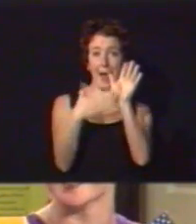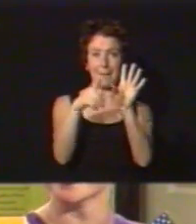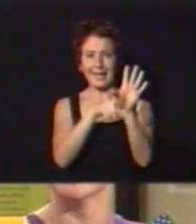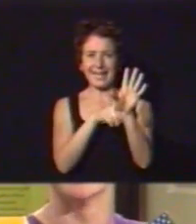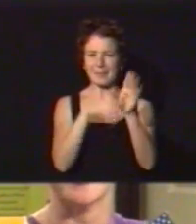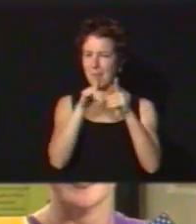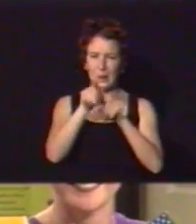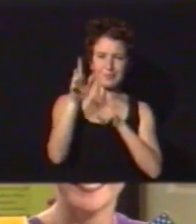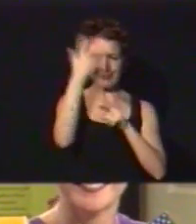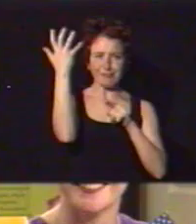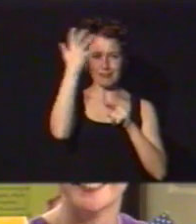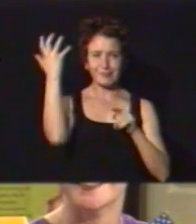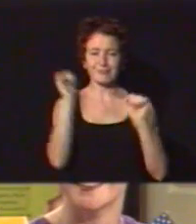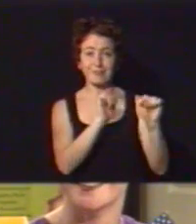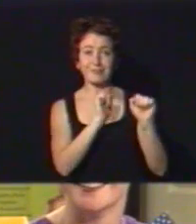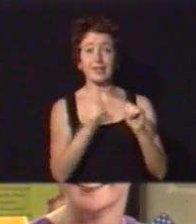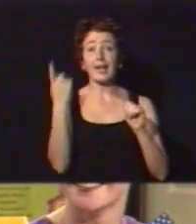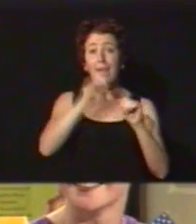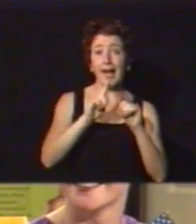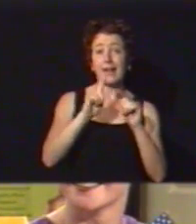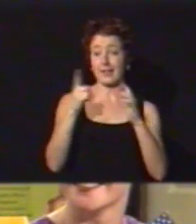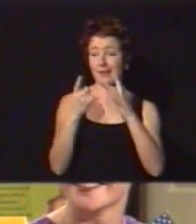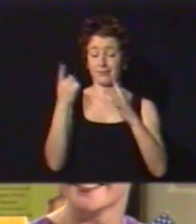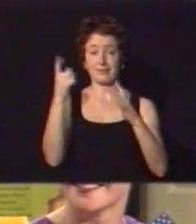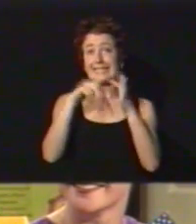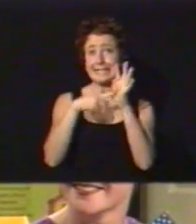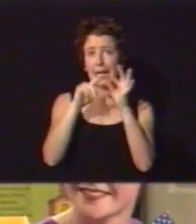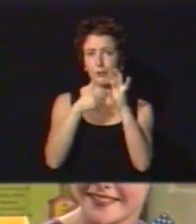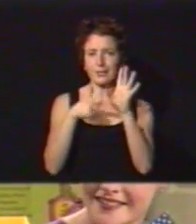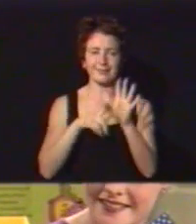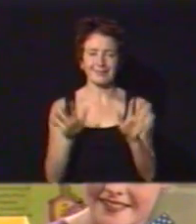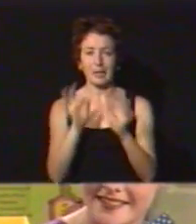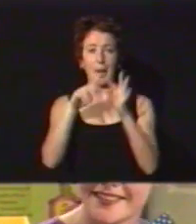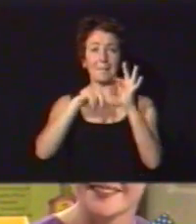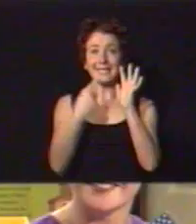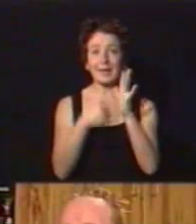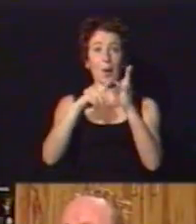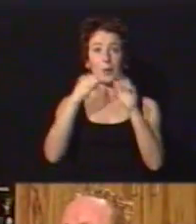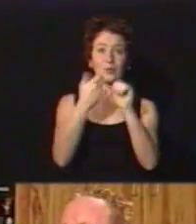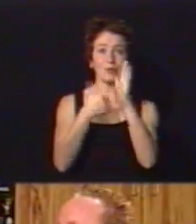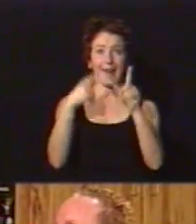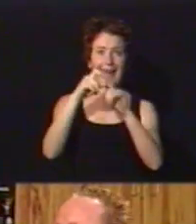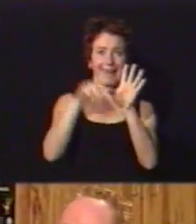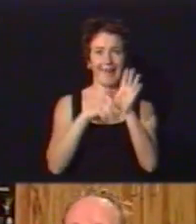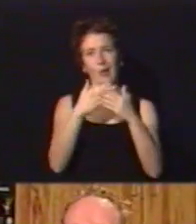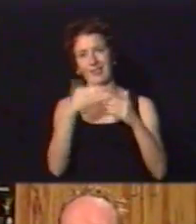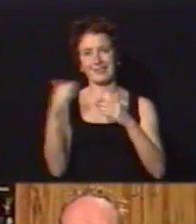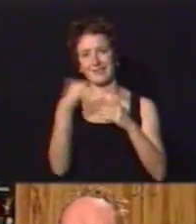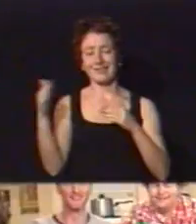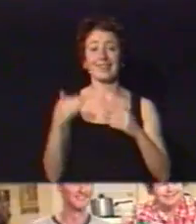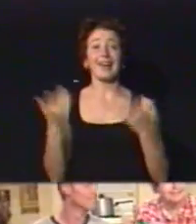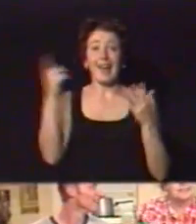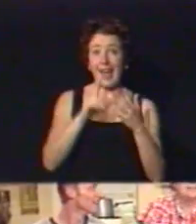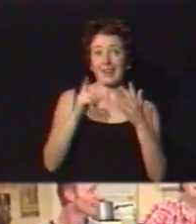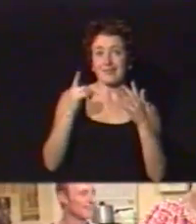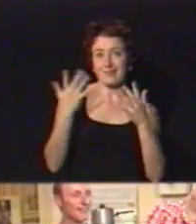Hi, how are you doing? And our celebrity, I mean, Peter O'Grady on the end. Yay! And the